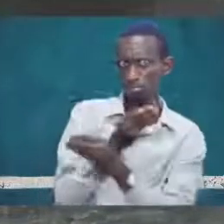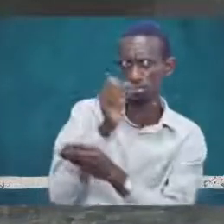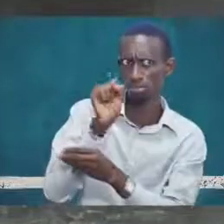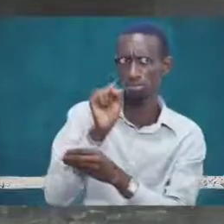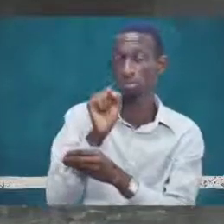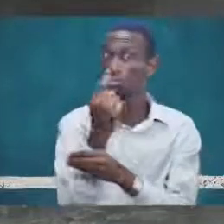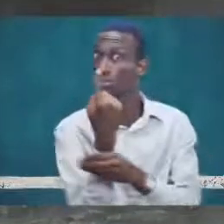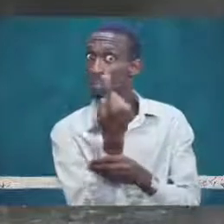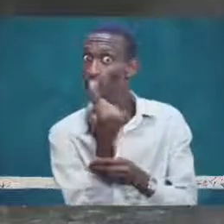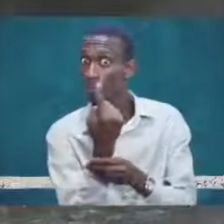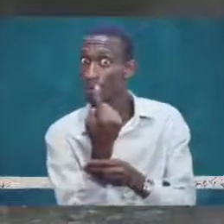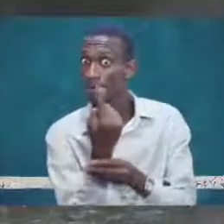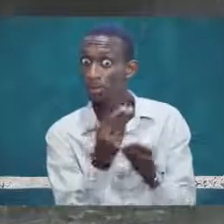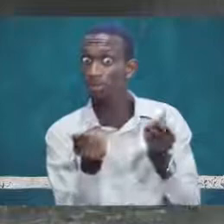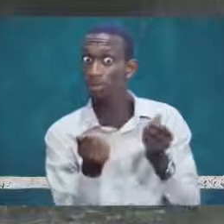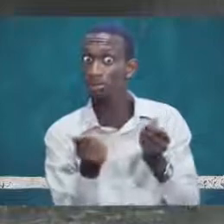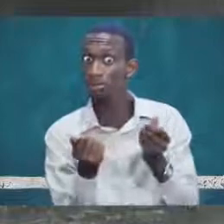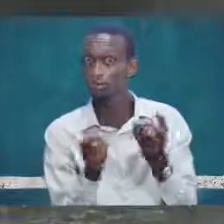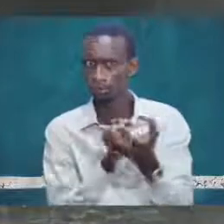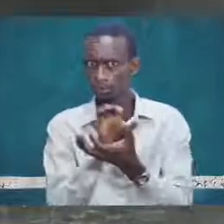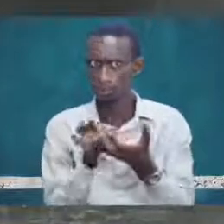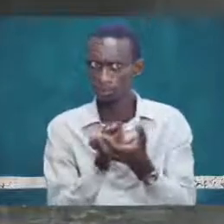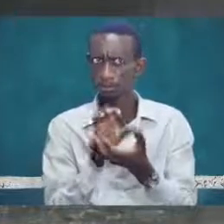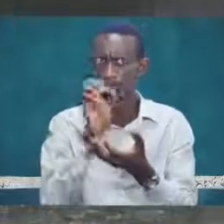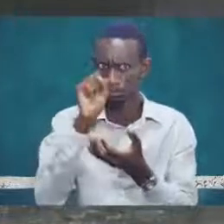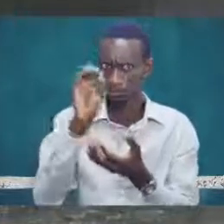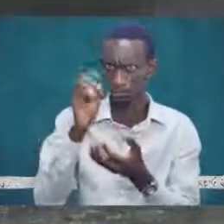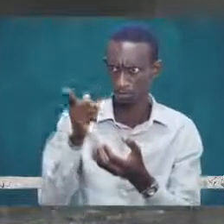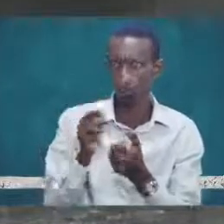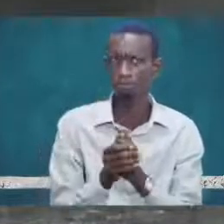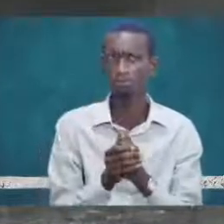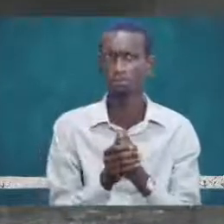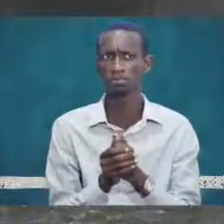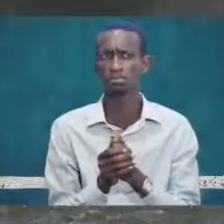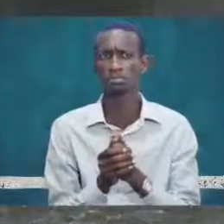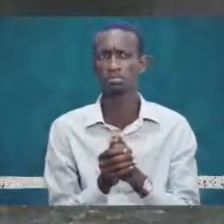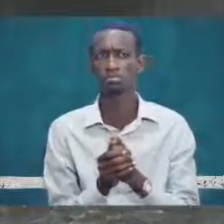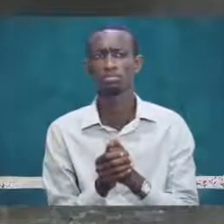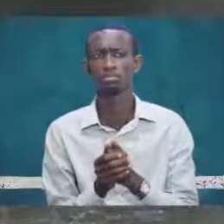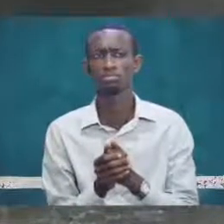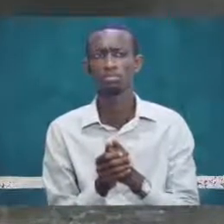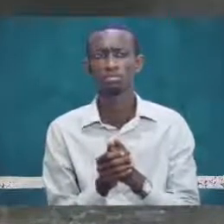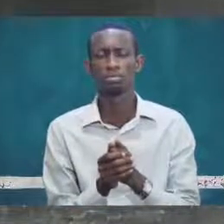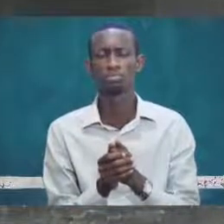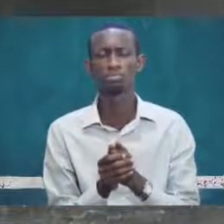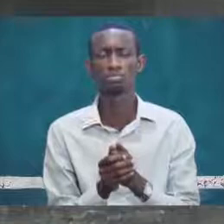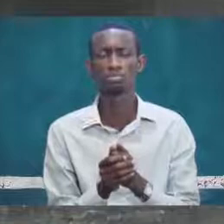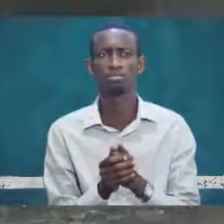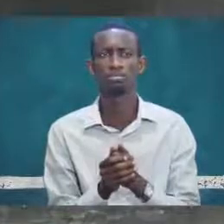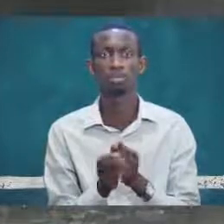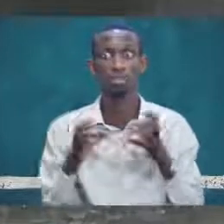one cation of one solution combines with the anion of another solution in this